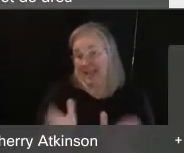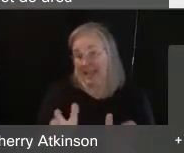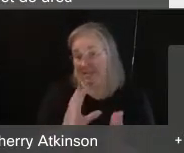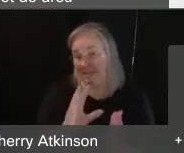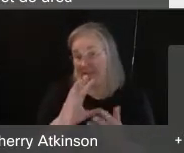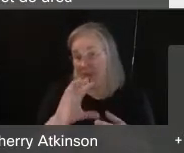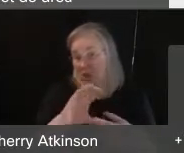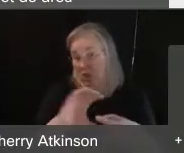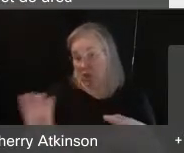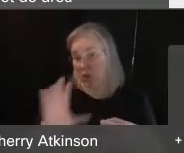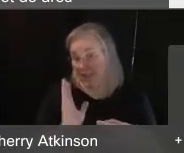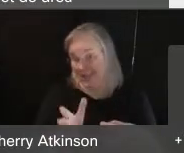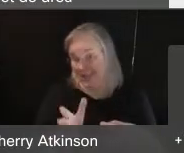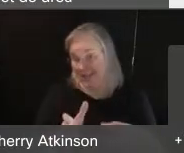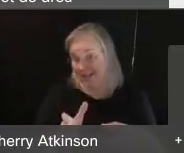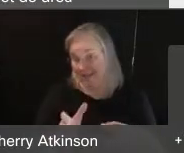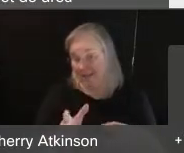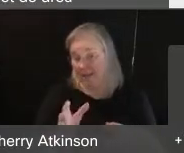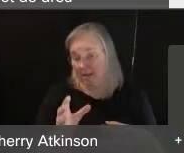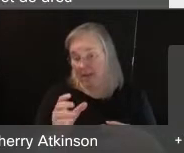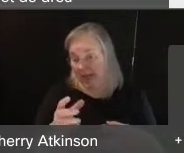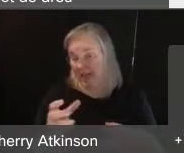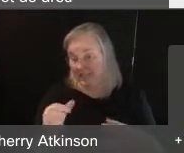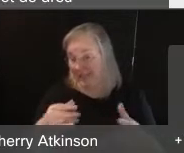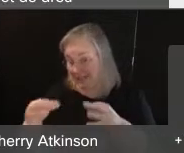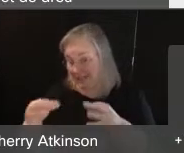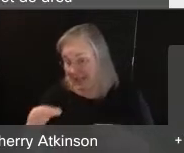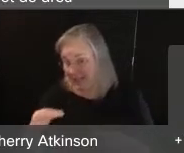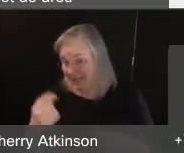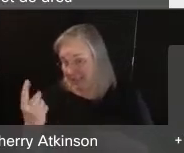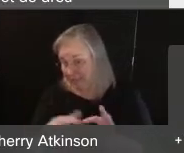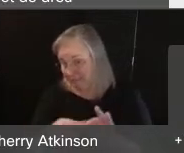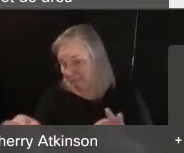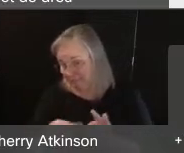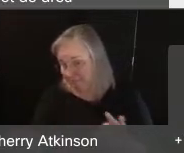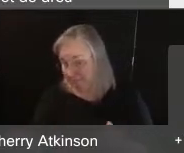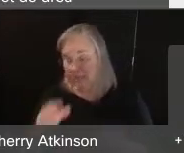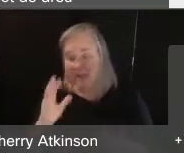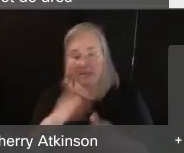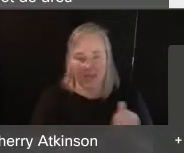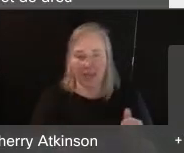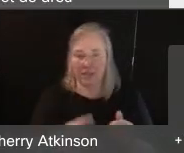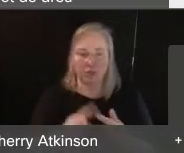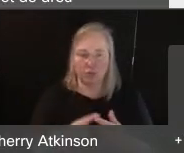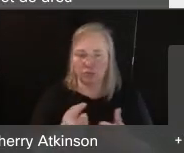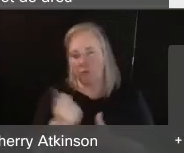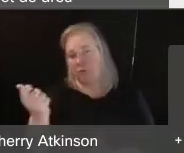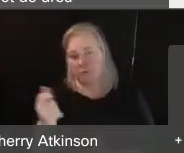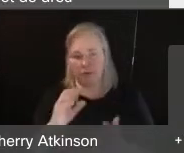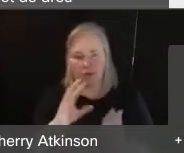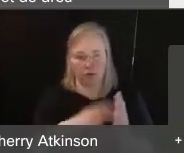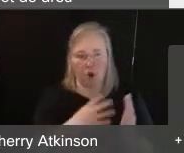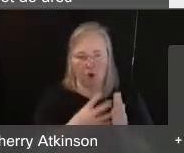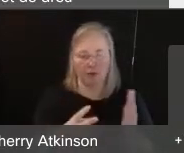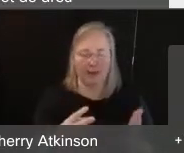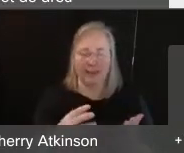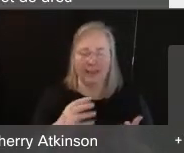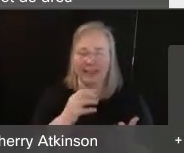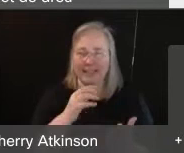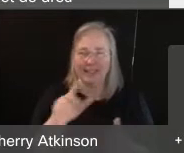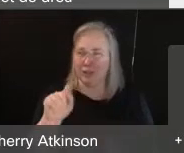chart. And it's more, I think the tone we were trying, tone's probably not the right,